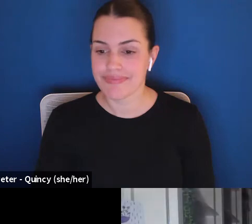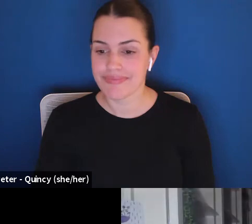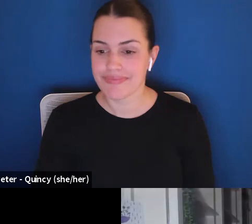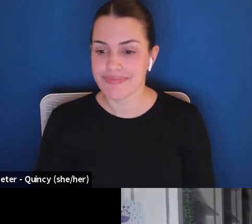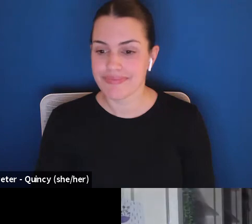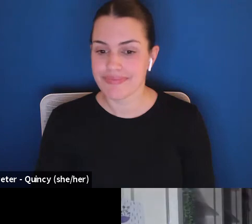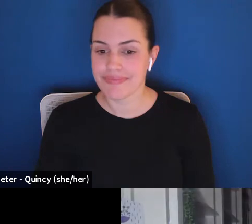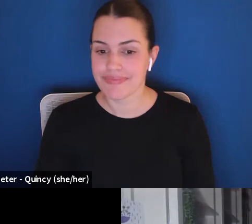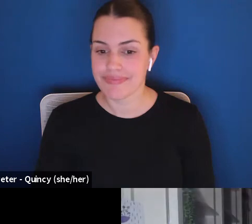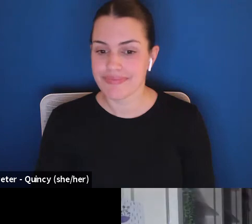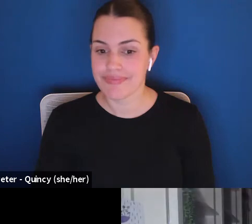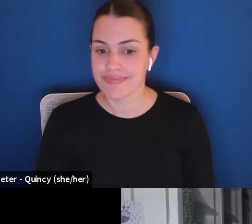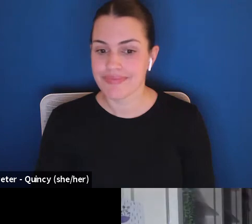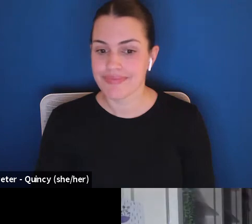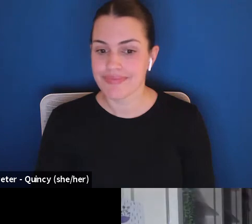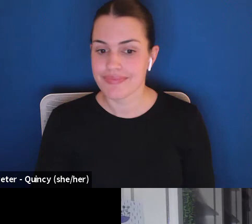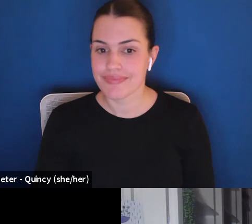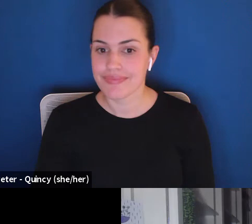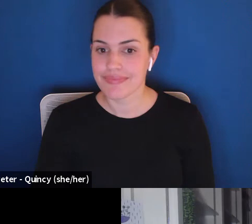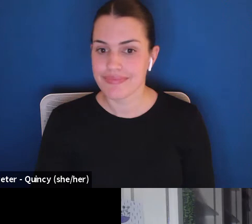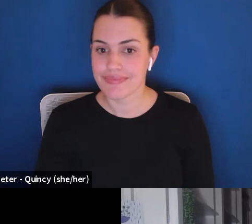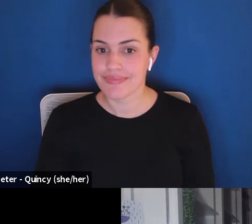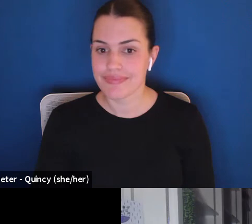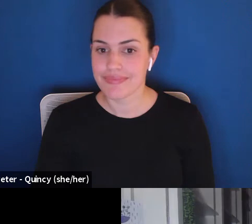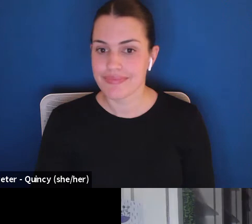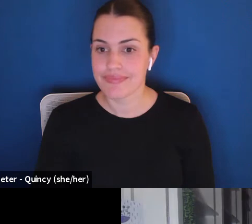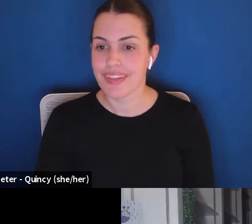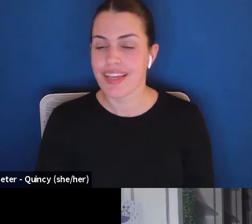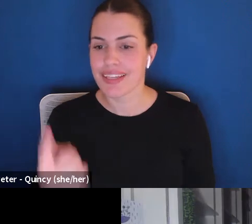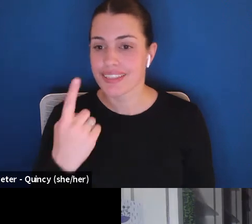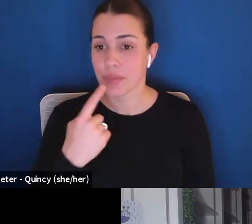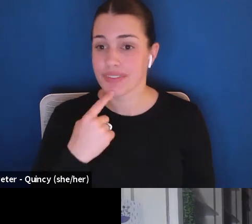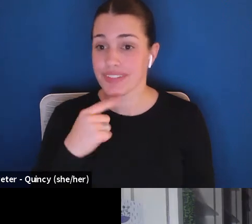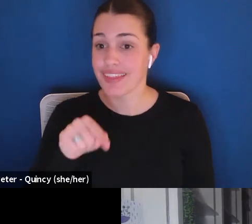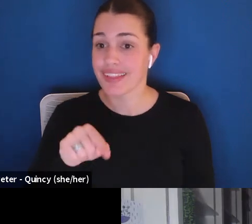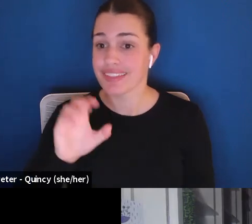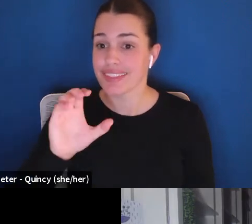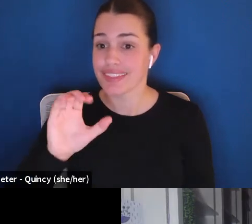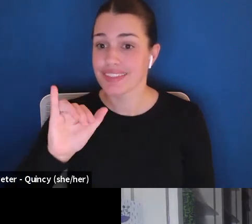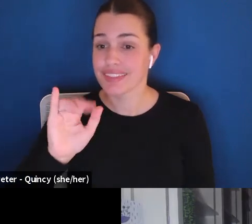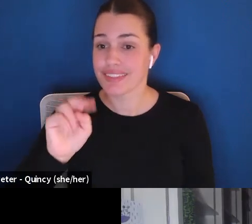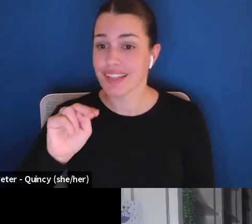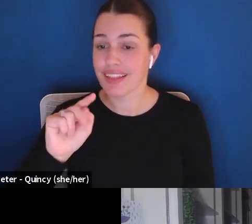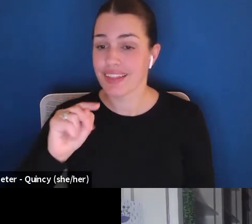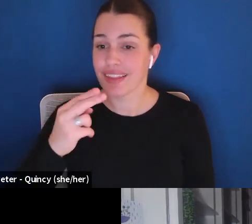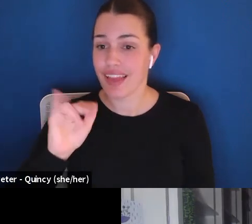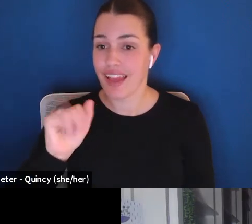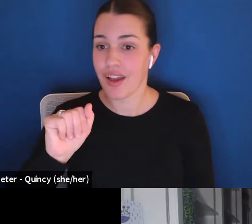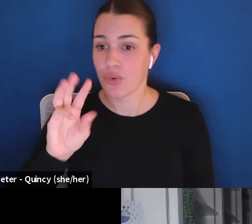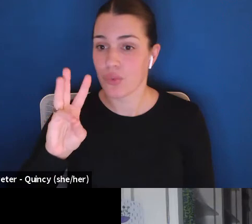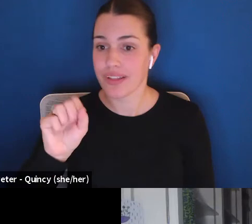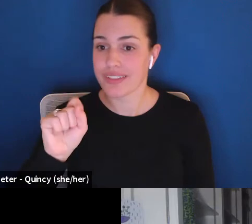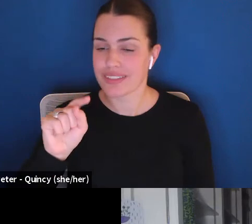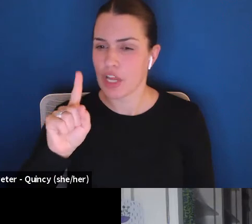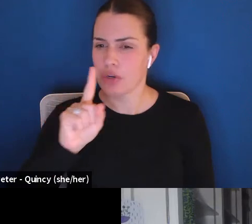Yes, I would like to say, this is Cynthia West. I have thoroughly enjoyed this webinar. I appreciate the way you